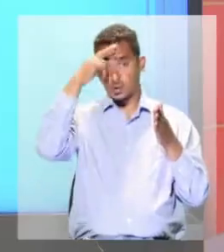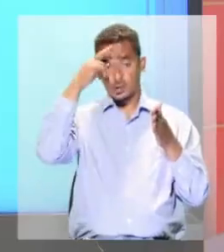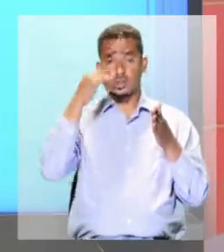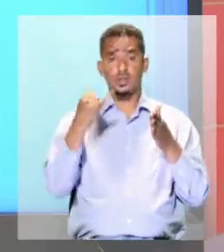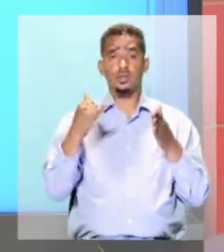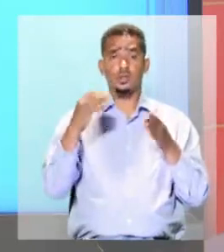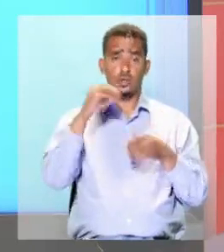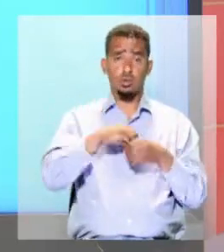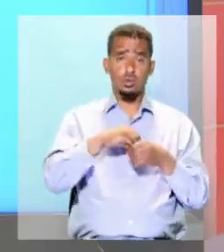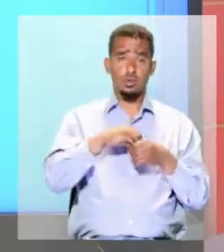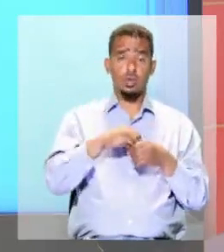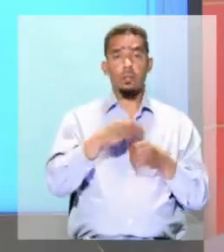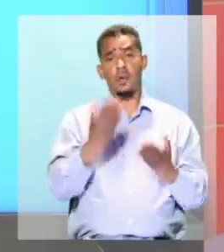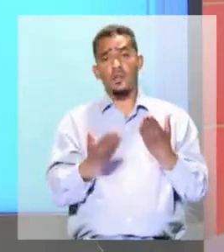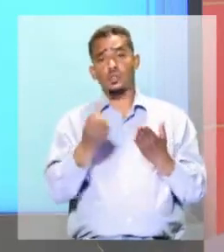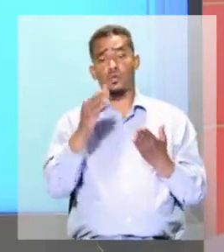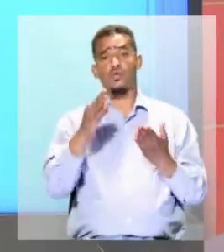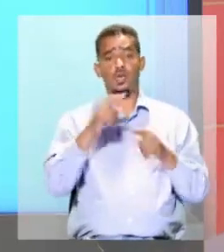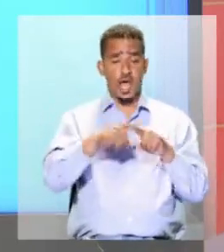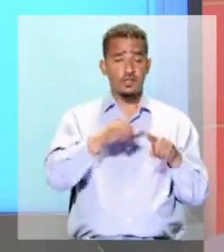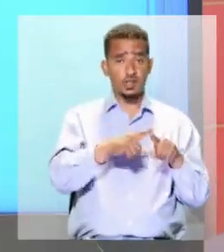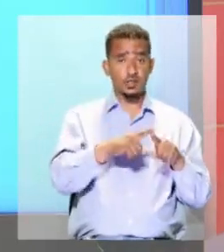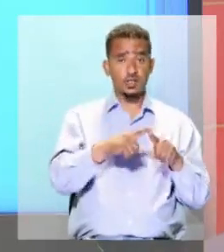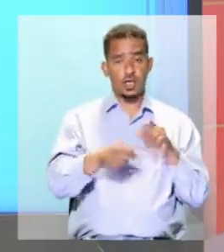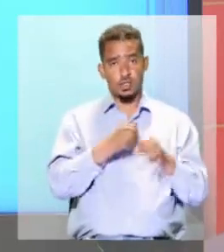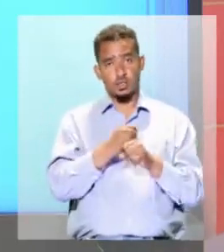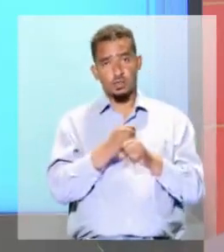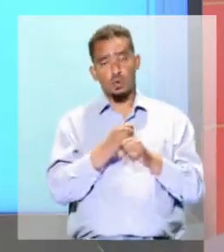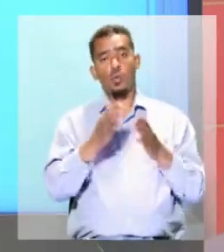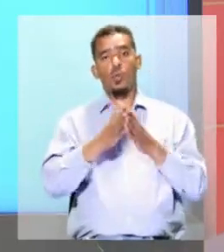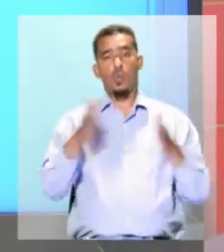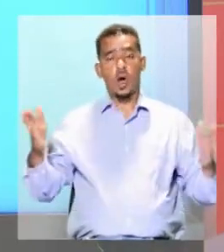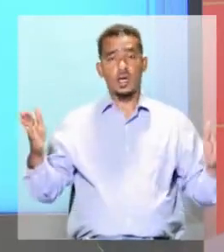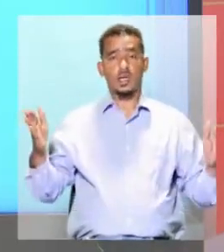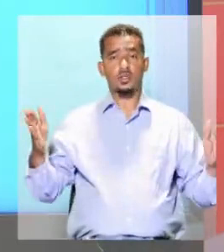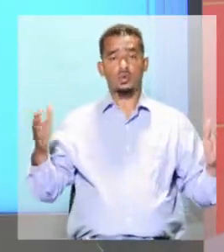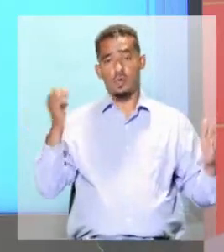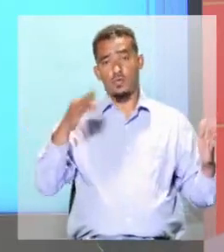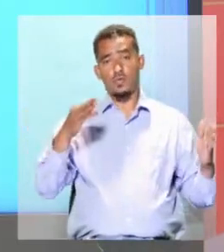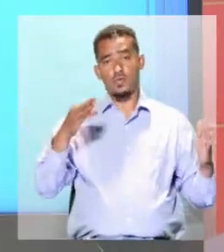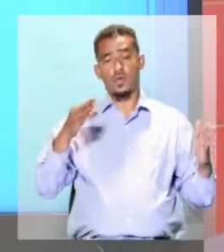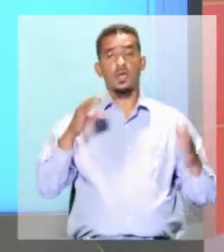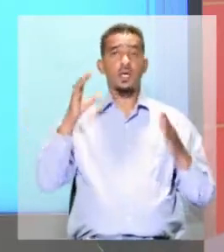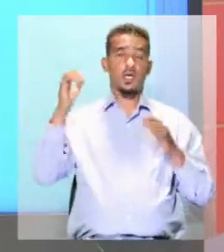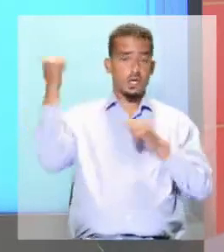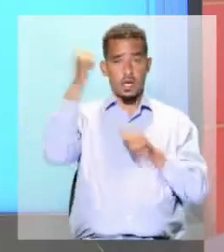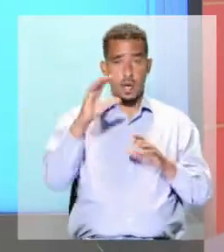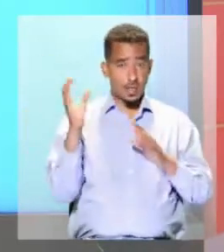include the prevalence of diverse and wide range of climatic